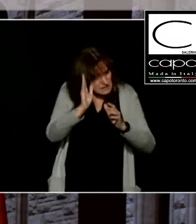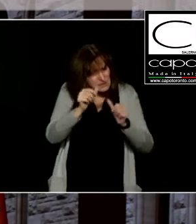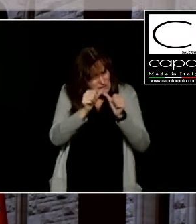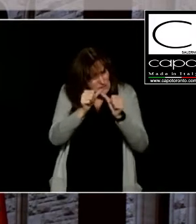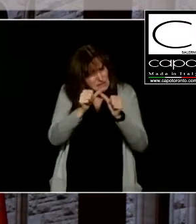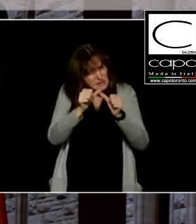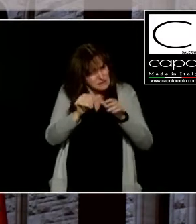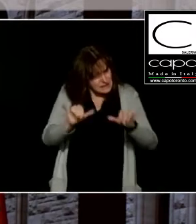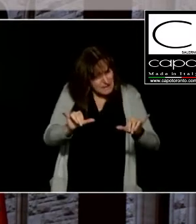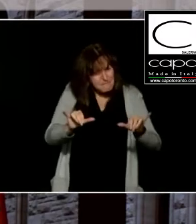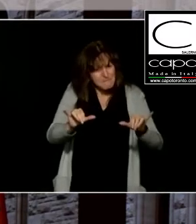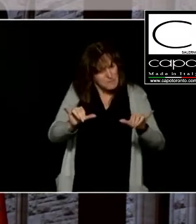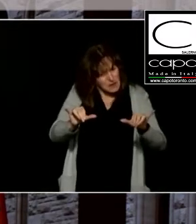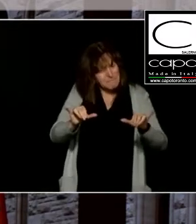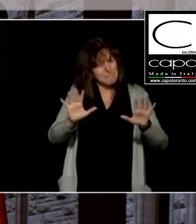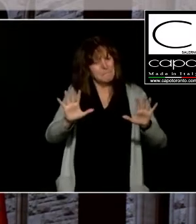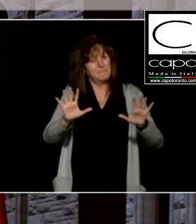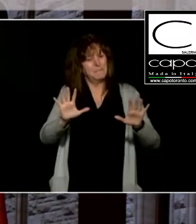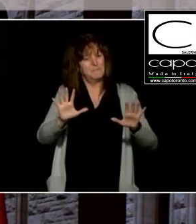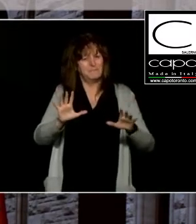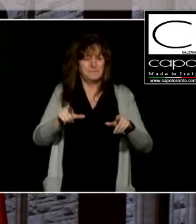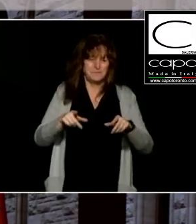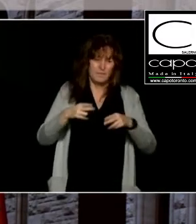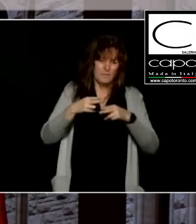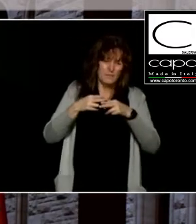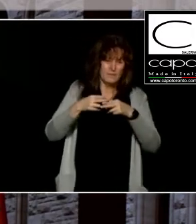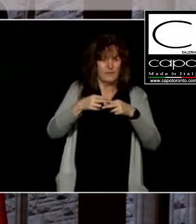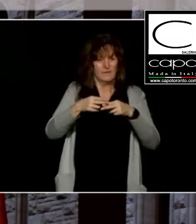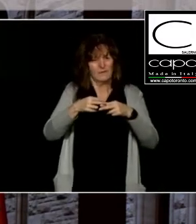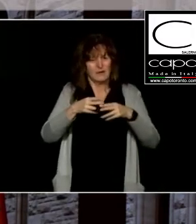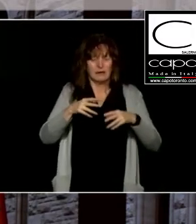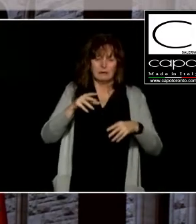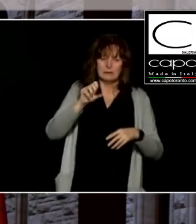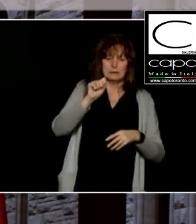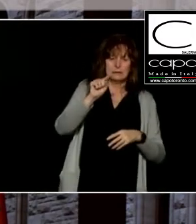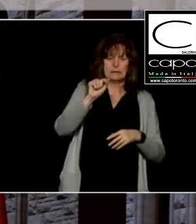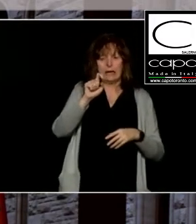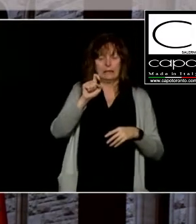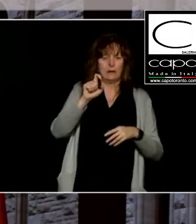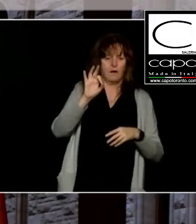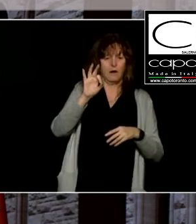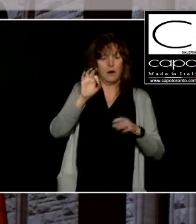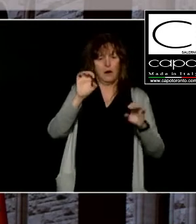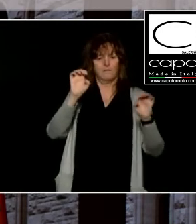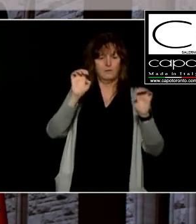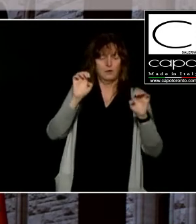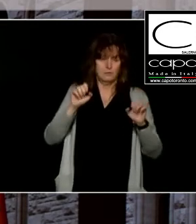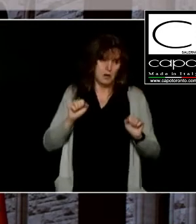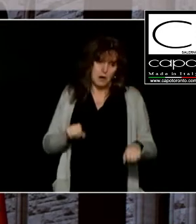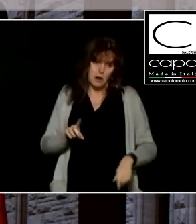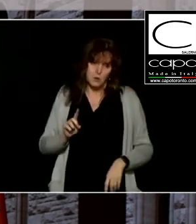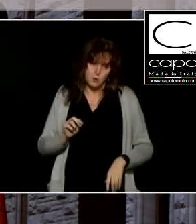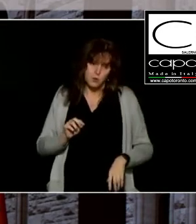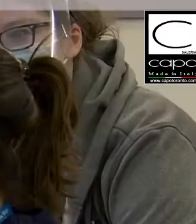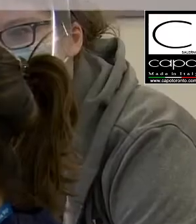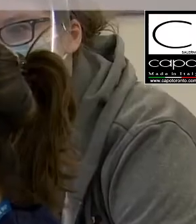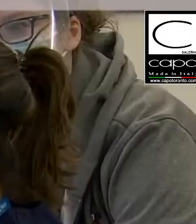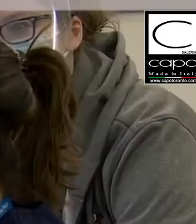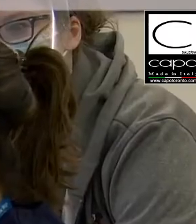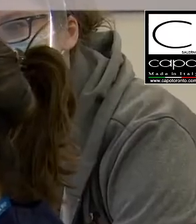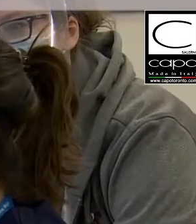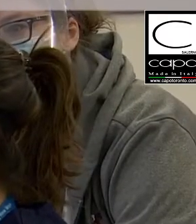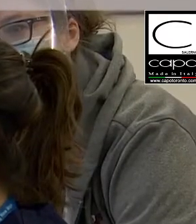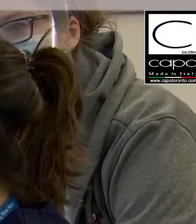if there needs to be a state of emergency again, that's something that can be covered off. It's something we would rather not do. But if we have to, we have to do it.